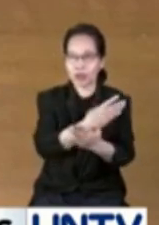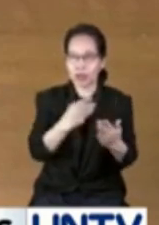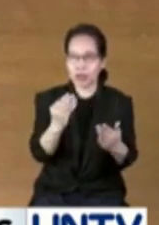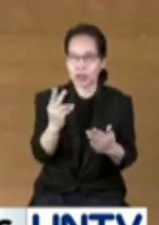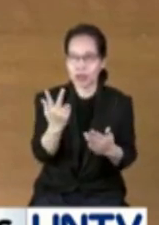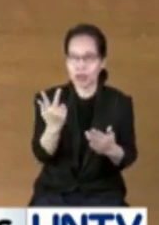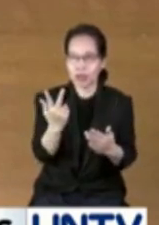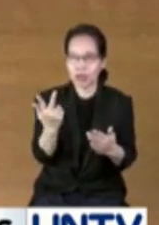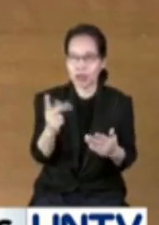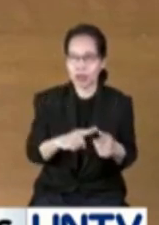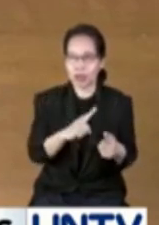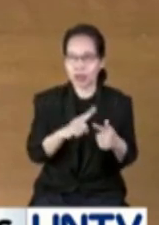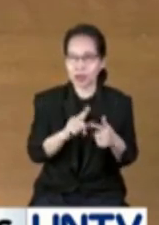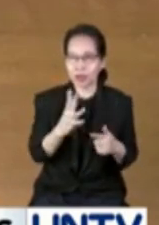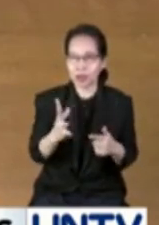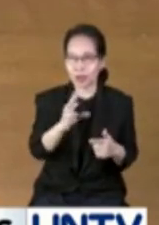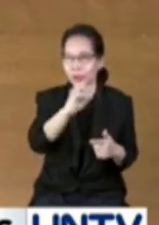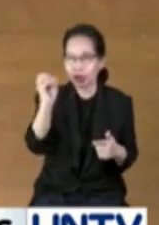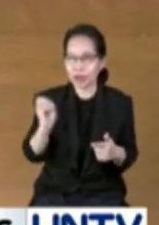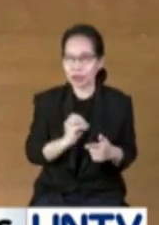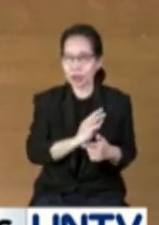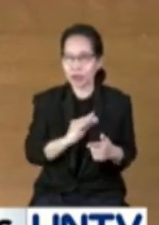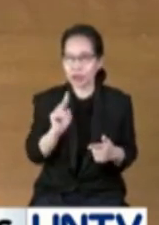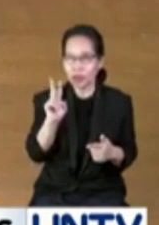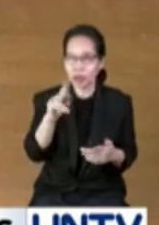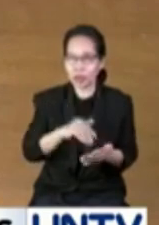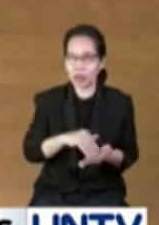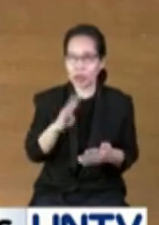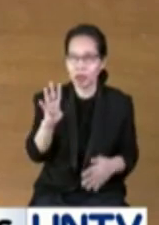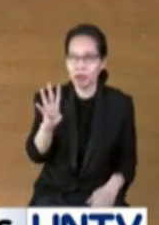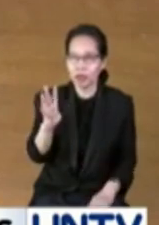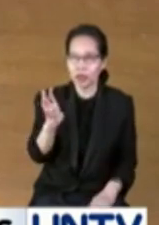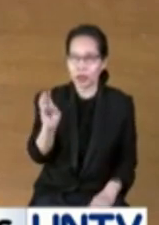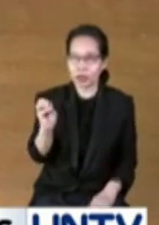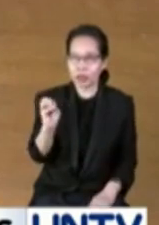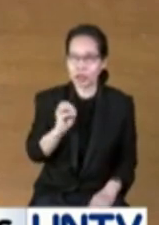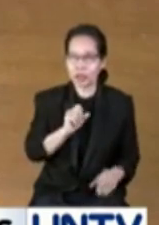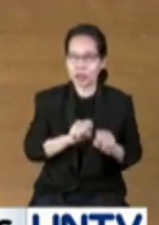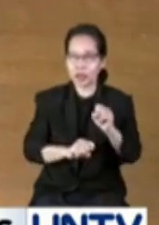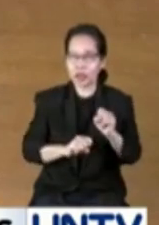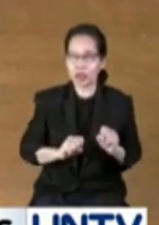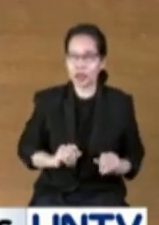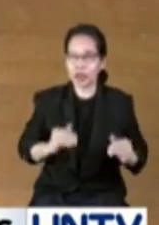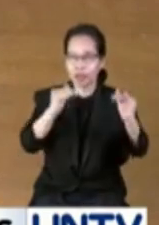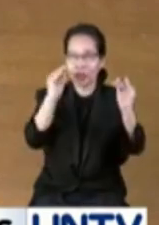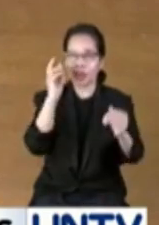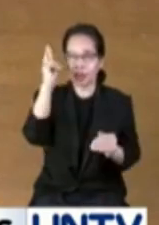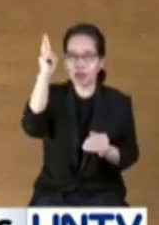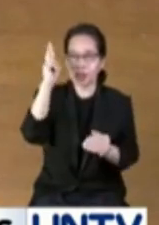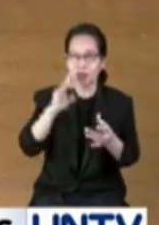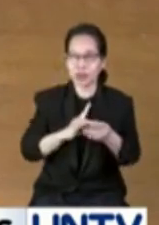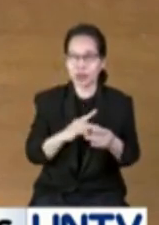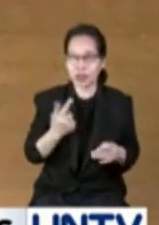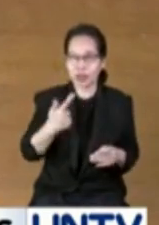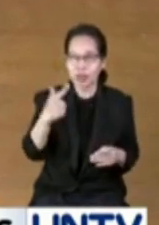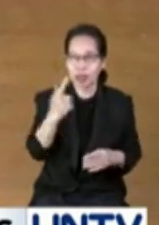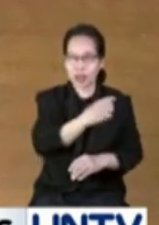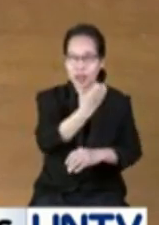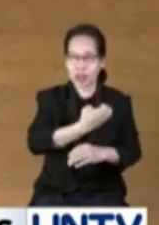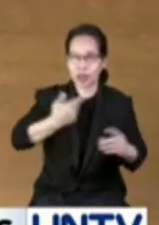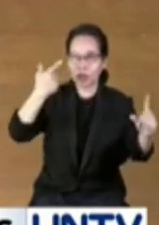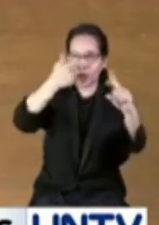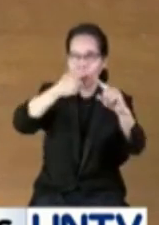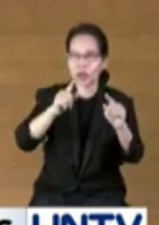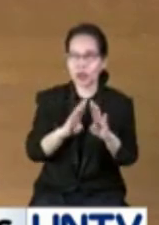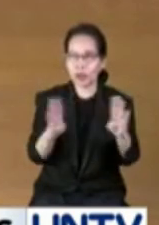to 50% by 2040. To accelerate the realization of this green energy goal, we have opened